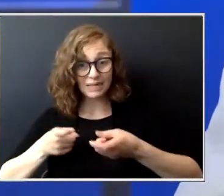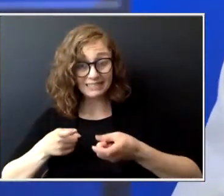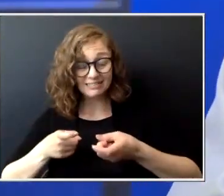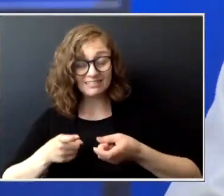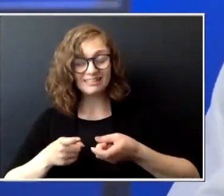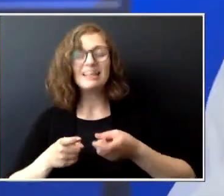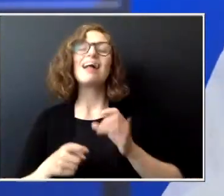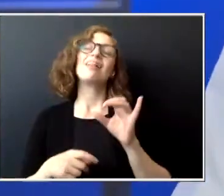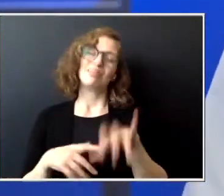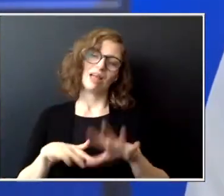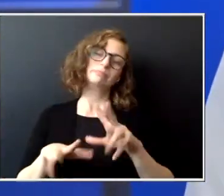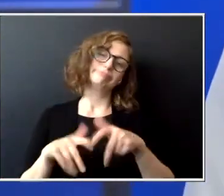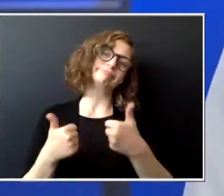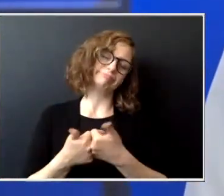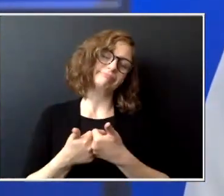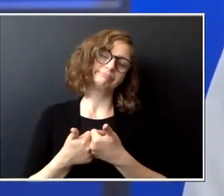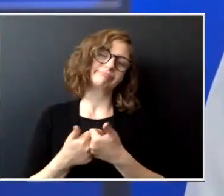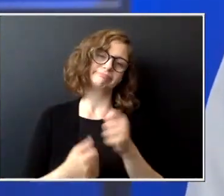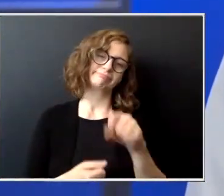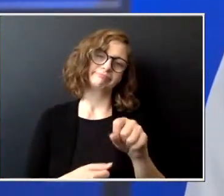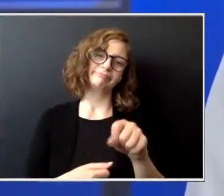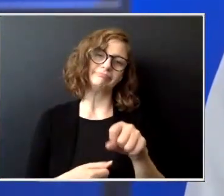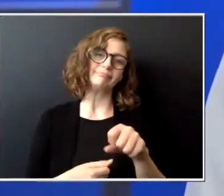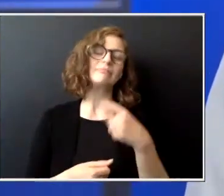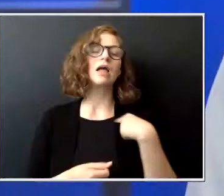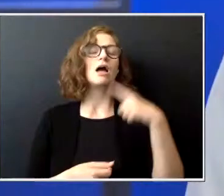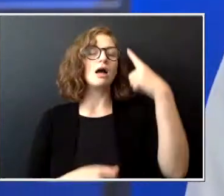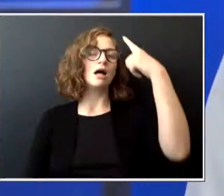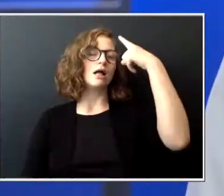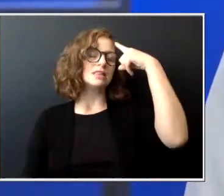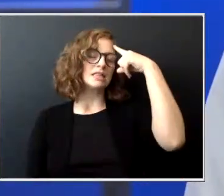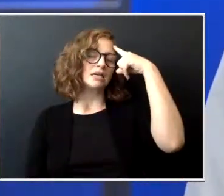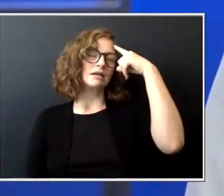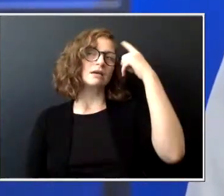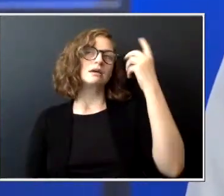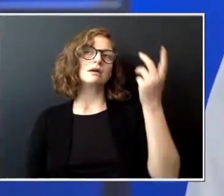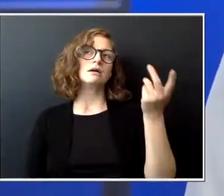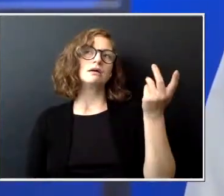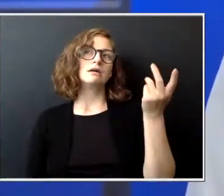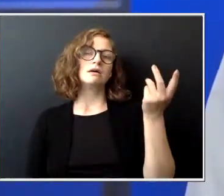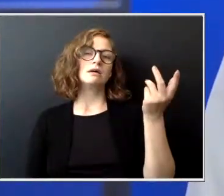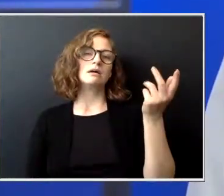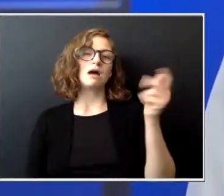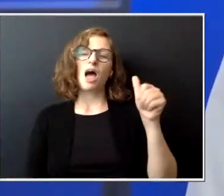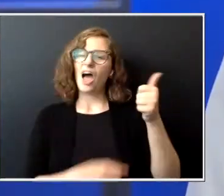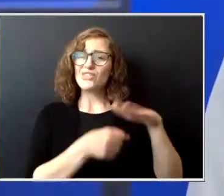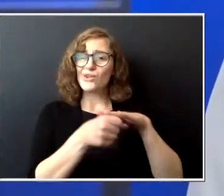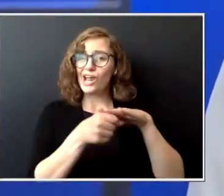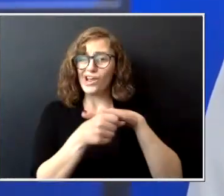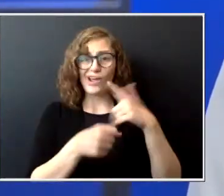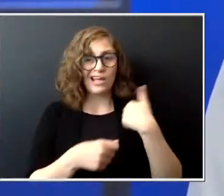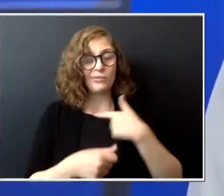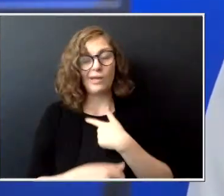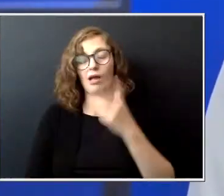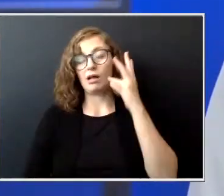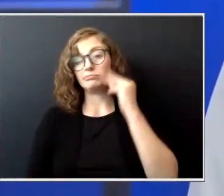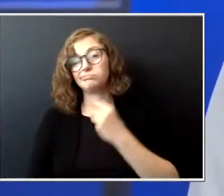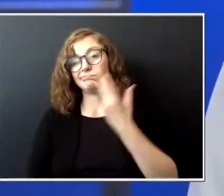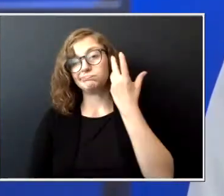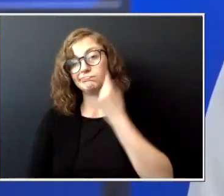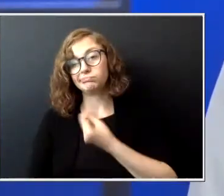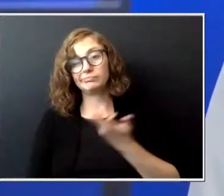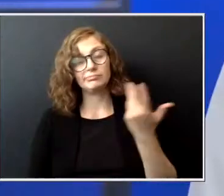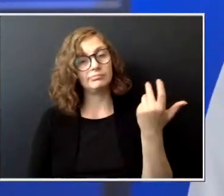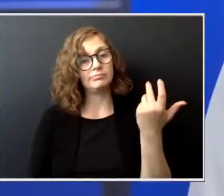out. And I think other areas, we are just routinely doing it. I don't think we even think